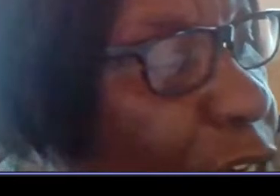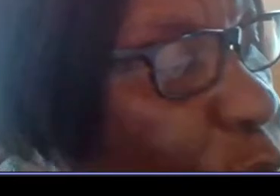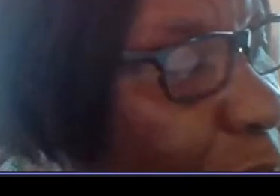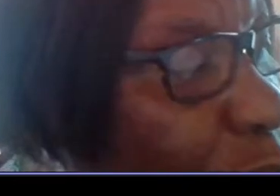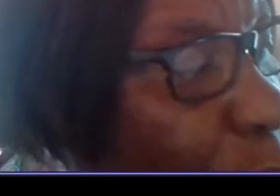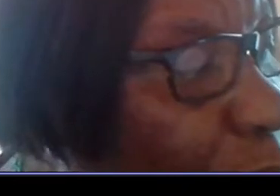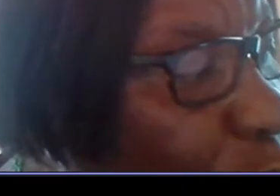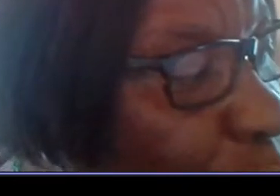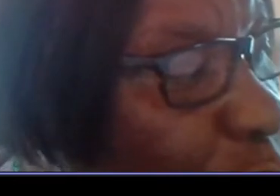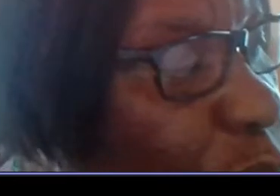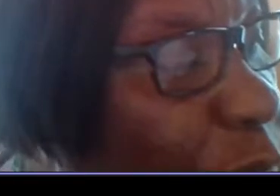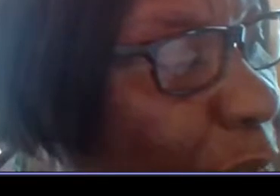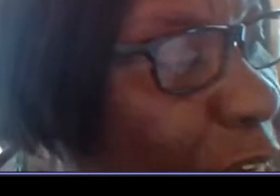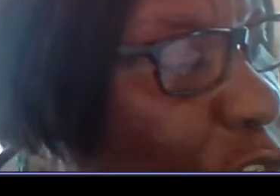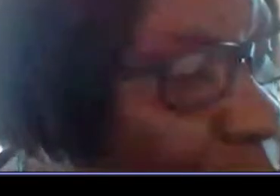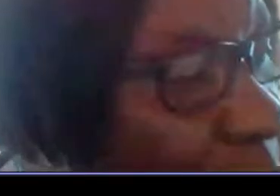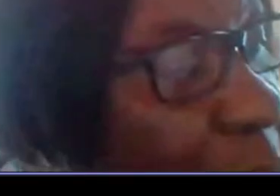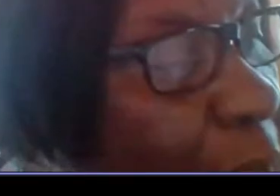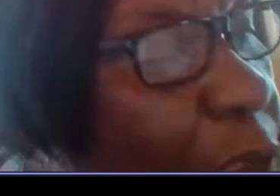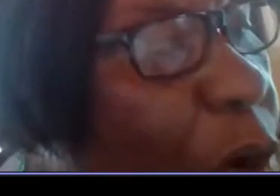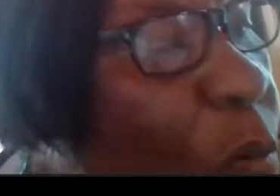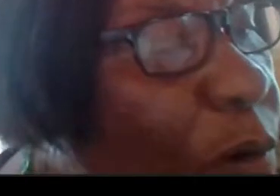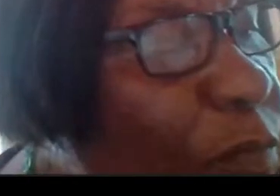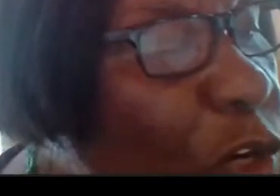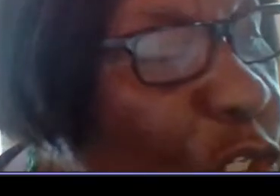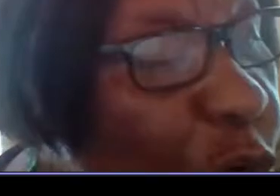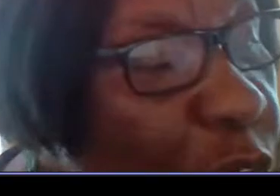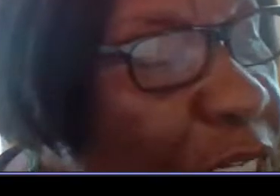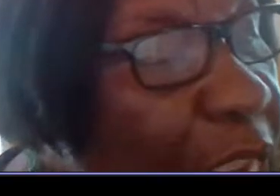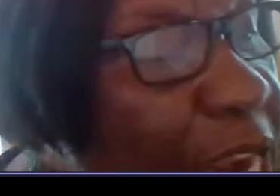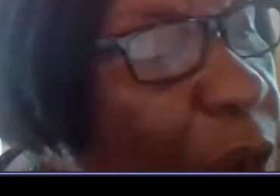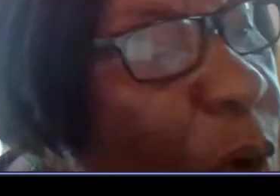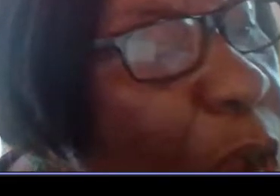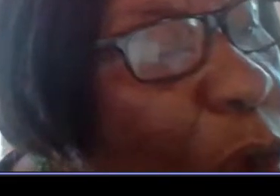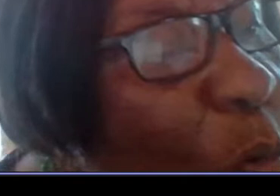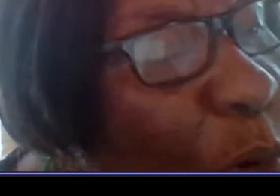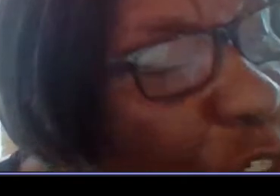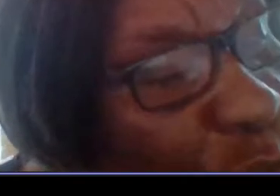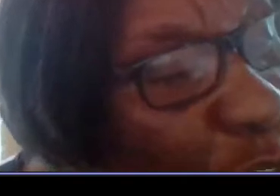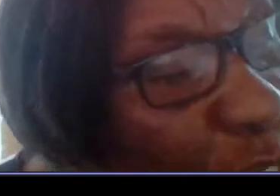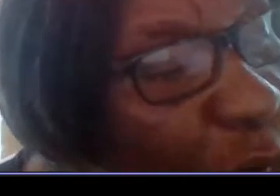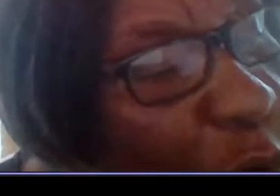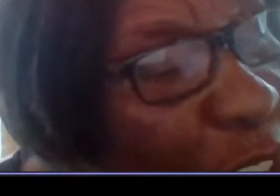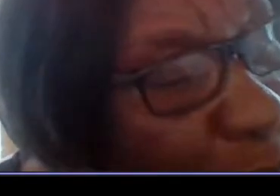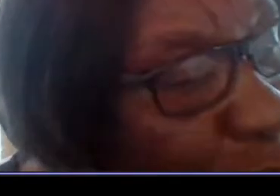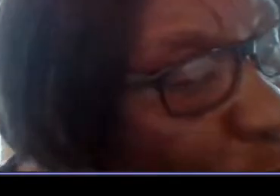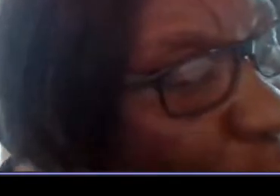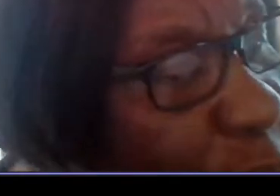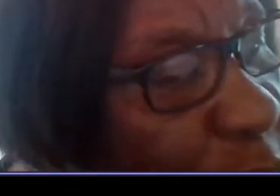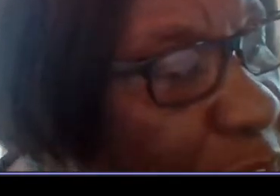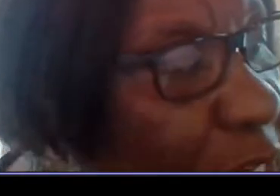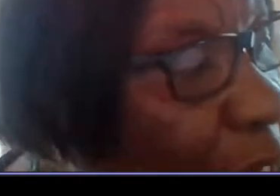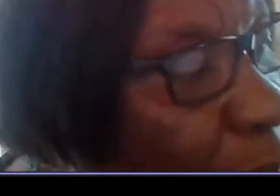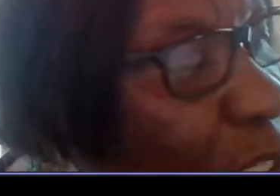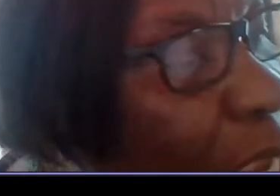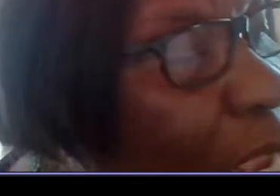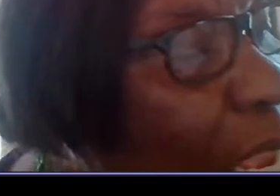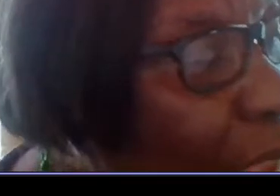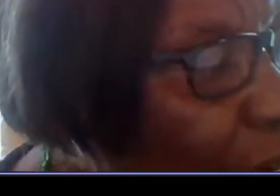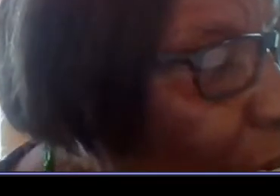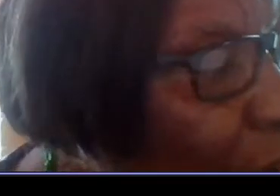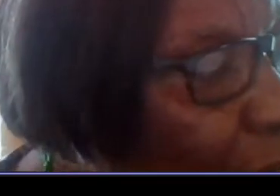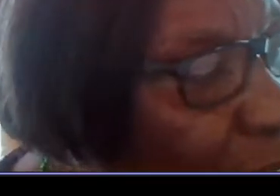the 2020-2022 financial year will fall short, and our wish to see all 71 transit